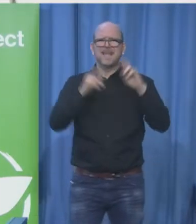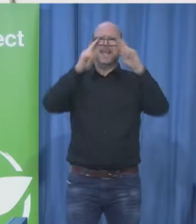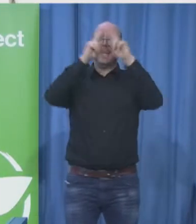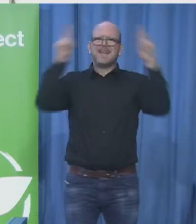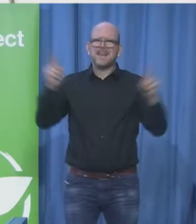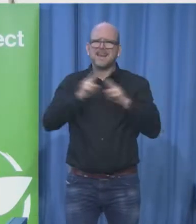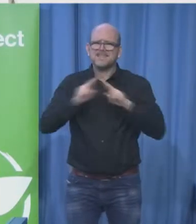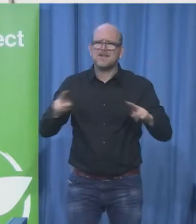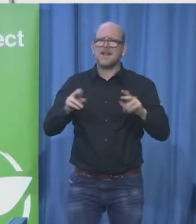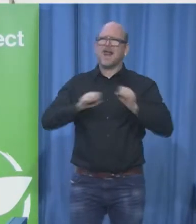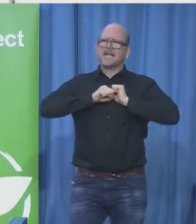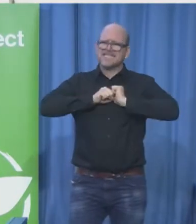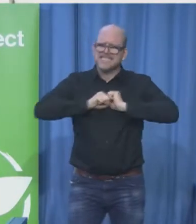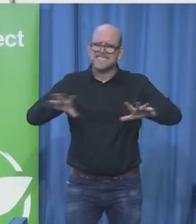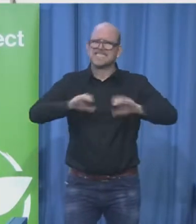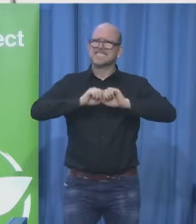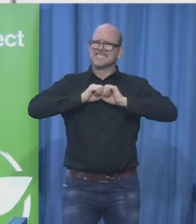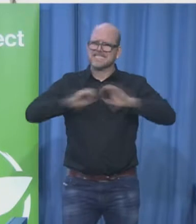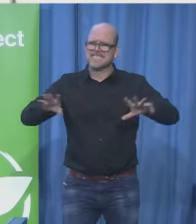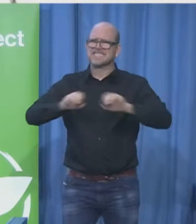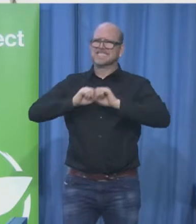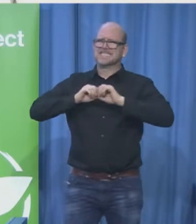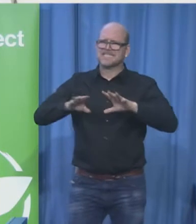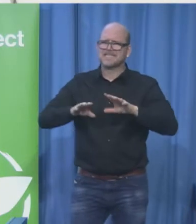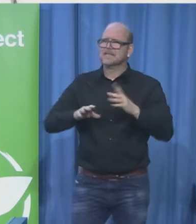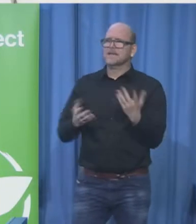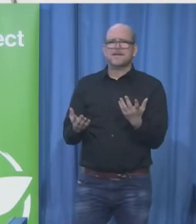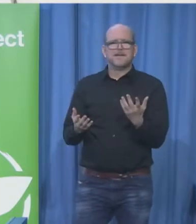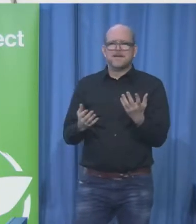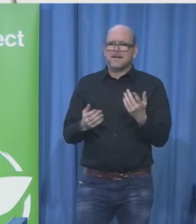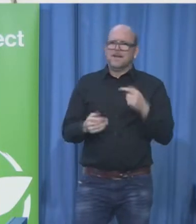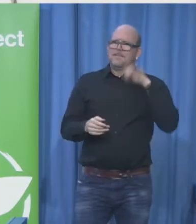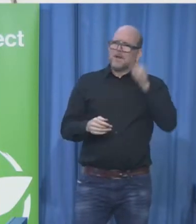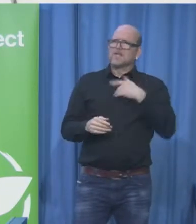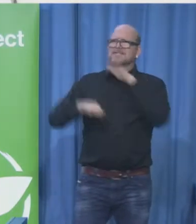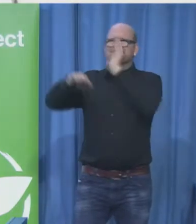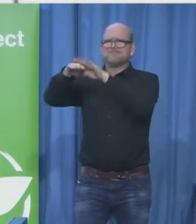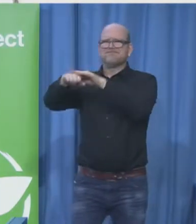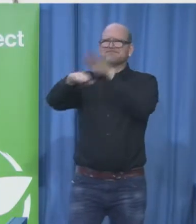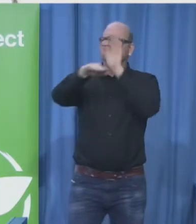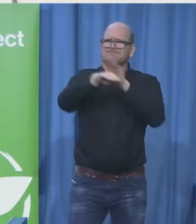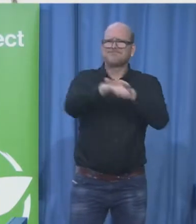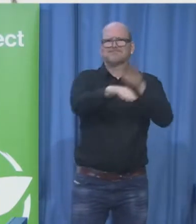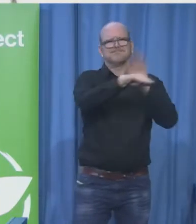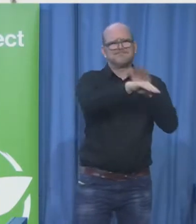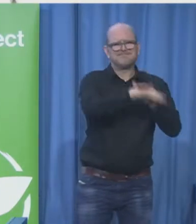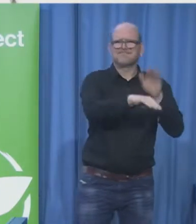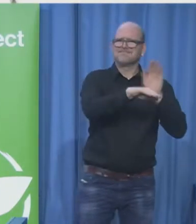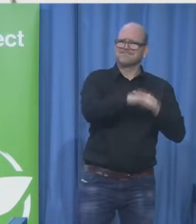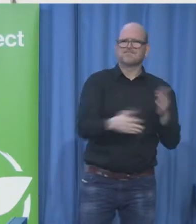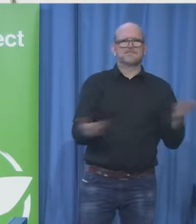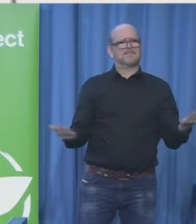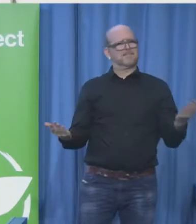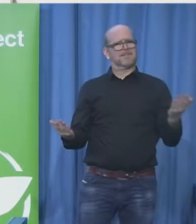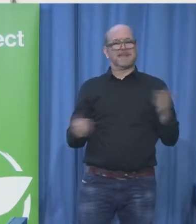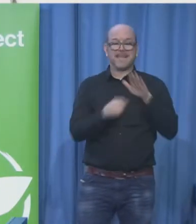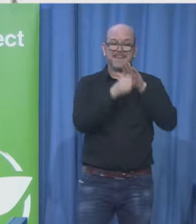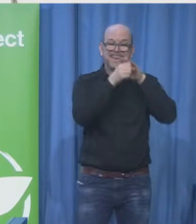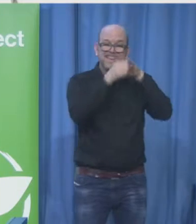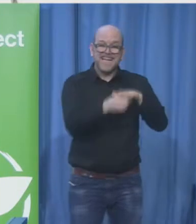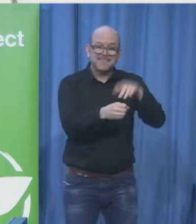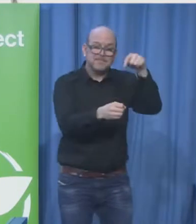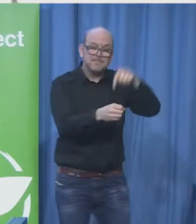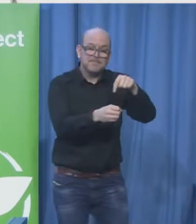must go beyond the view that because discrimination is also the byproduct